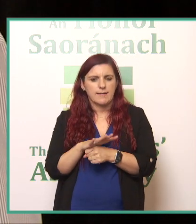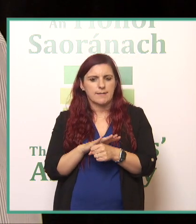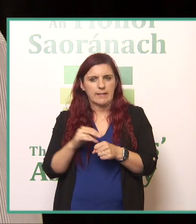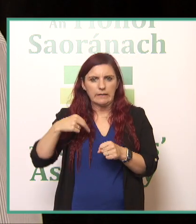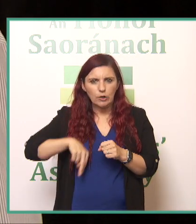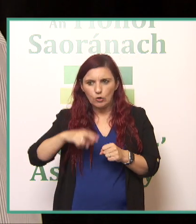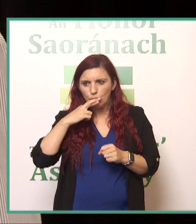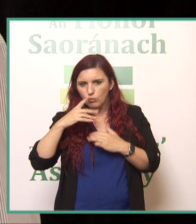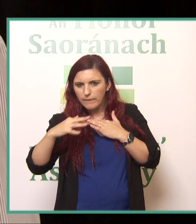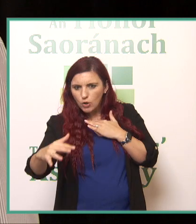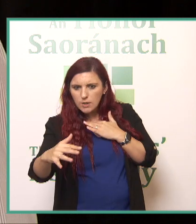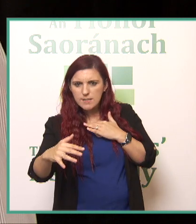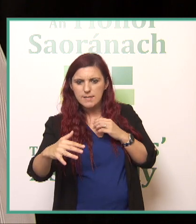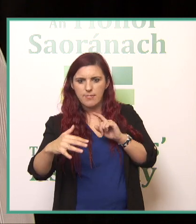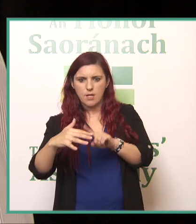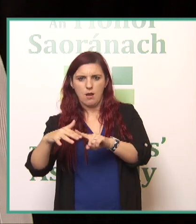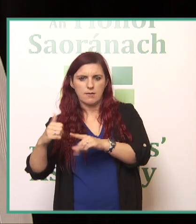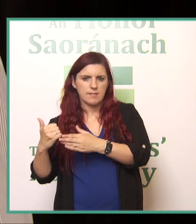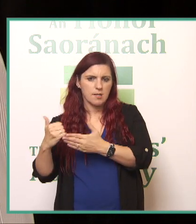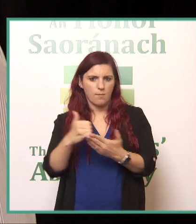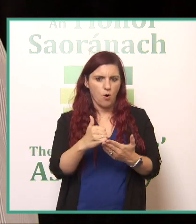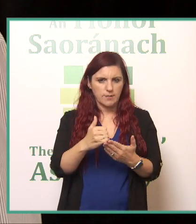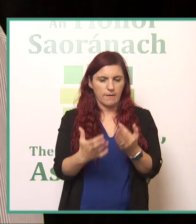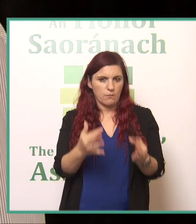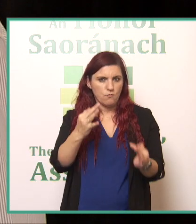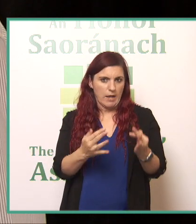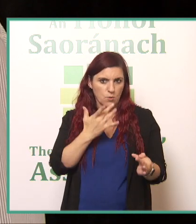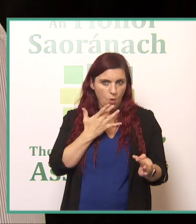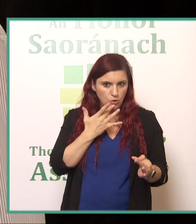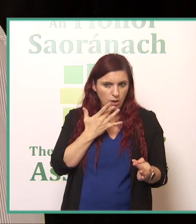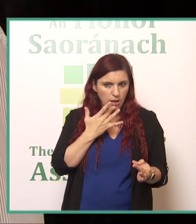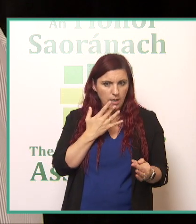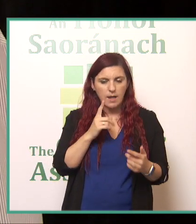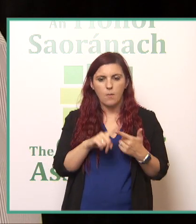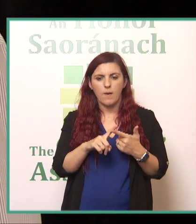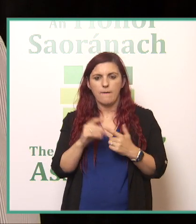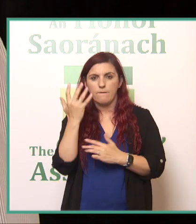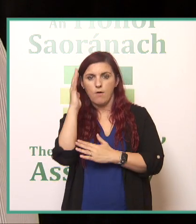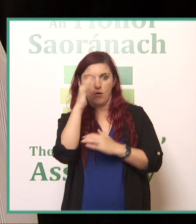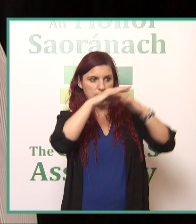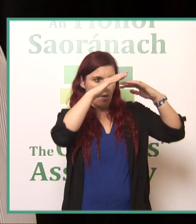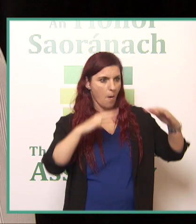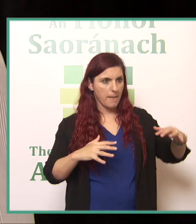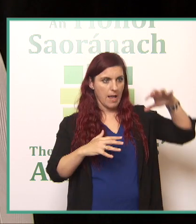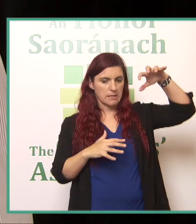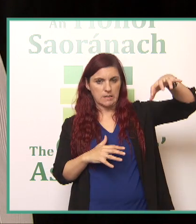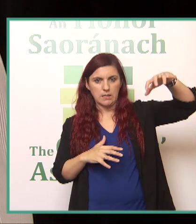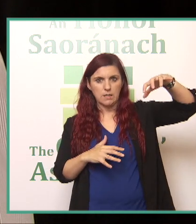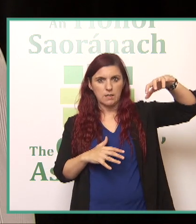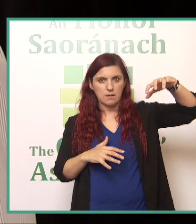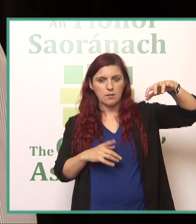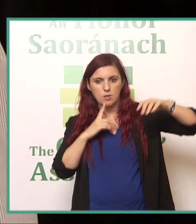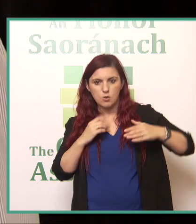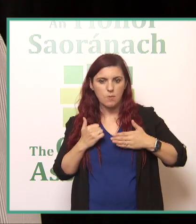near rivers that are supporting freshwater pearl mussel, for example. We have forests in the uplands, very important habitats that could be supporting